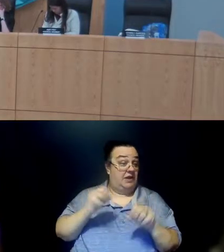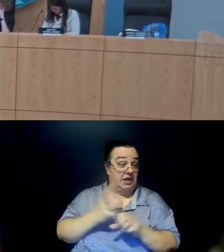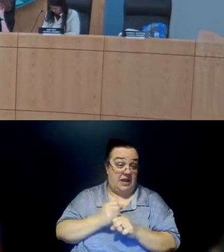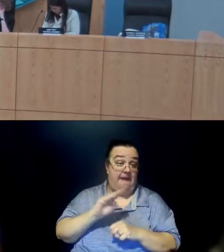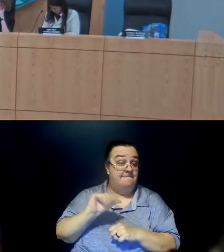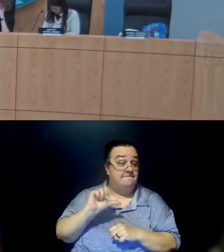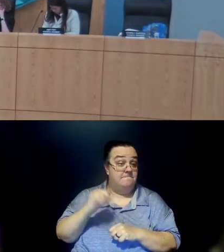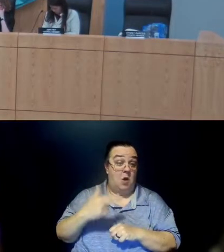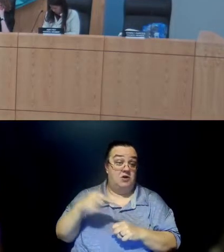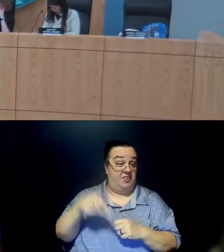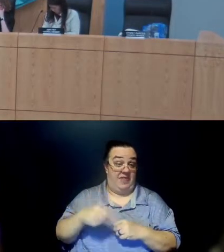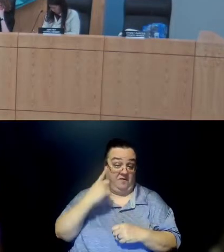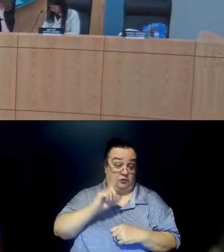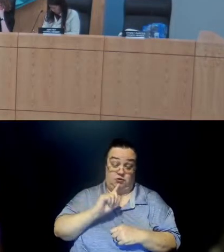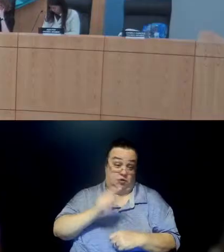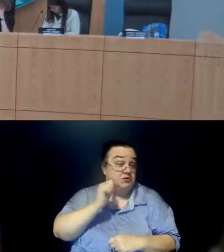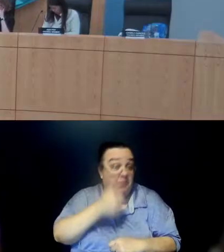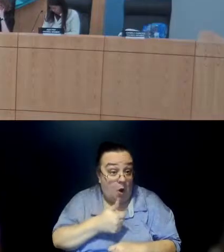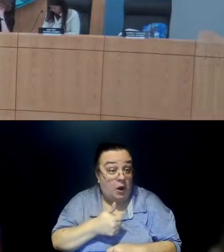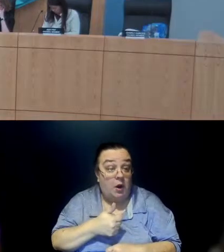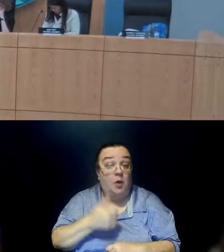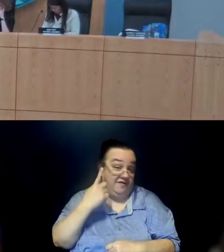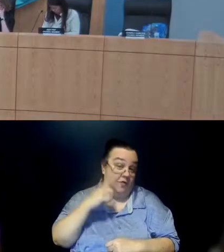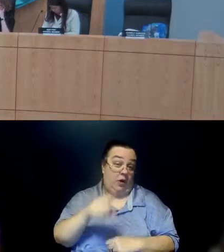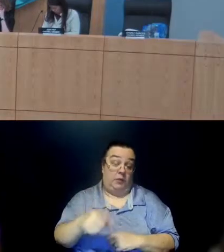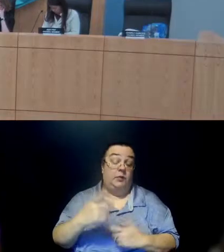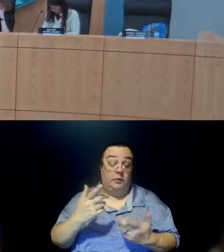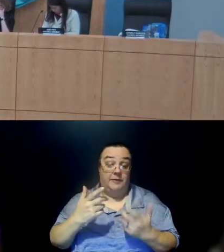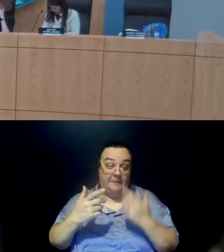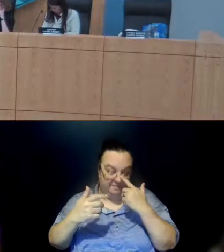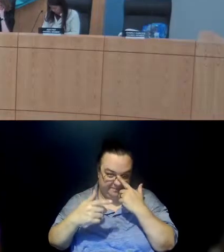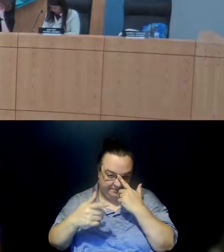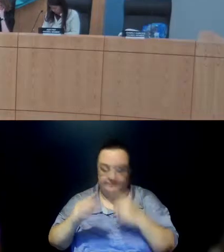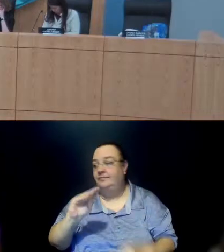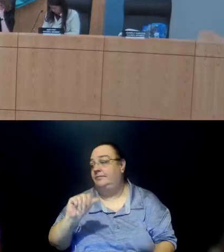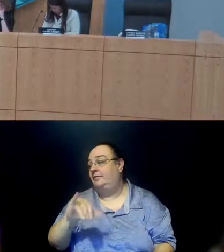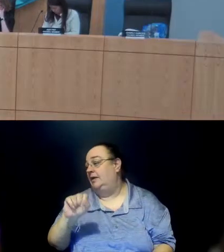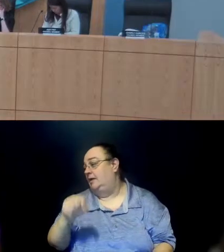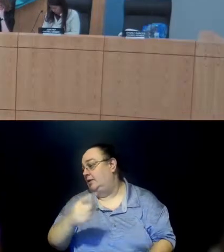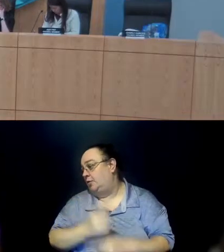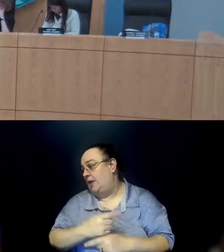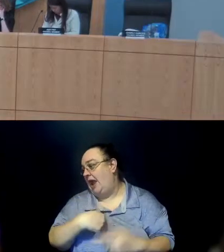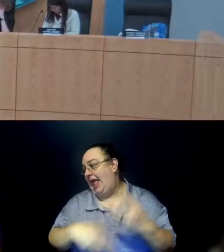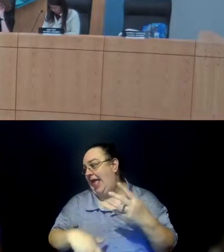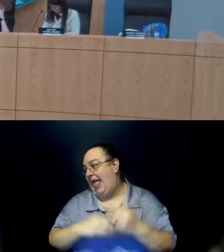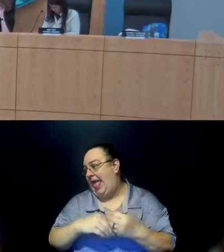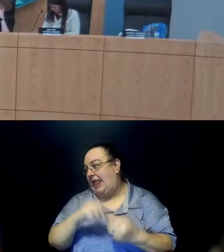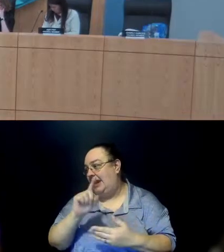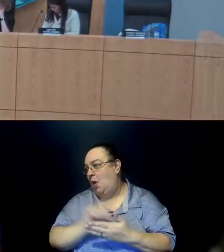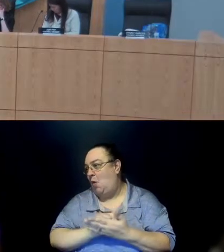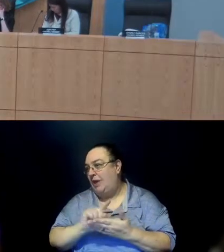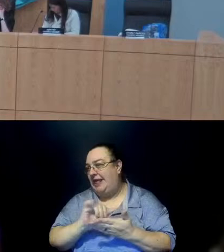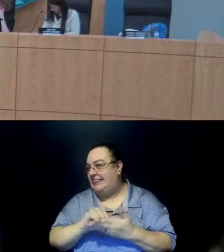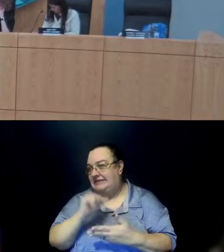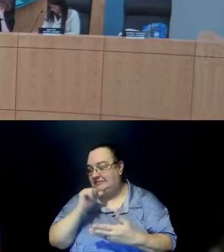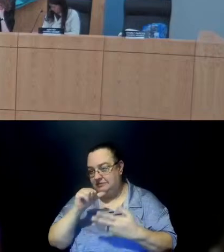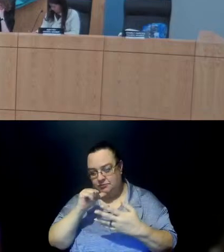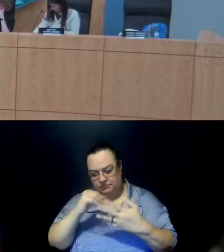in there tomorrow for you. Yeah, you're right. I inserted an extra week that doesn't exist. So